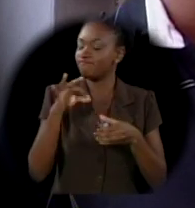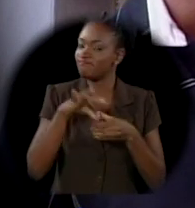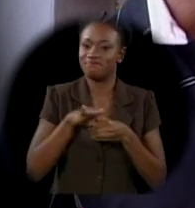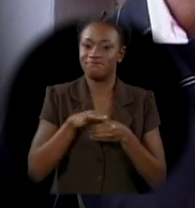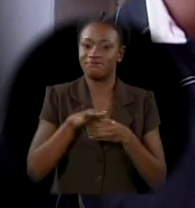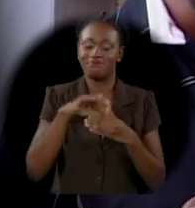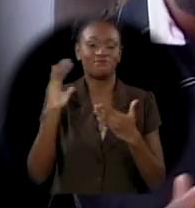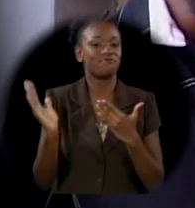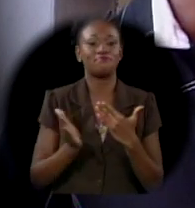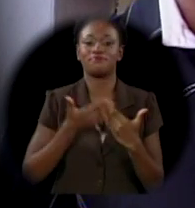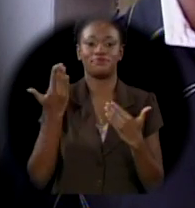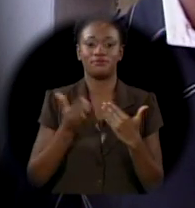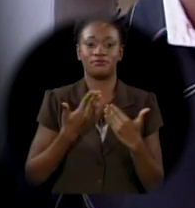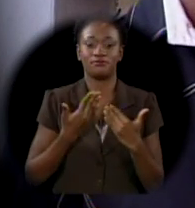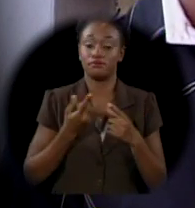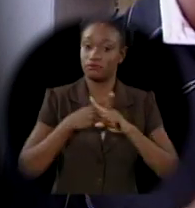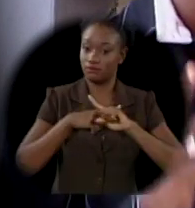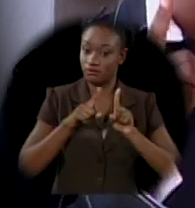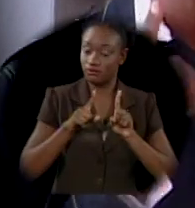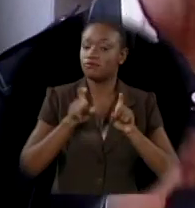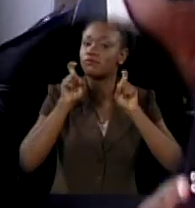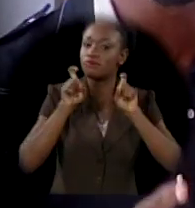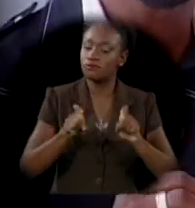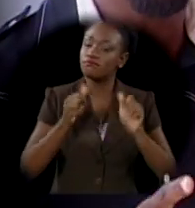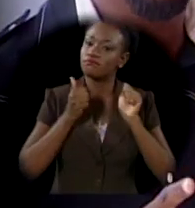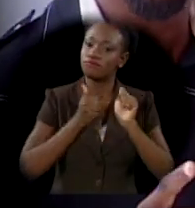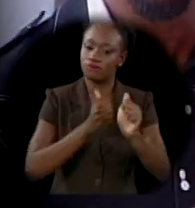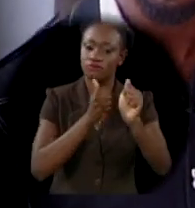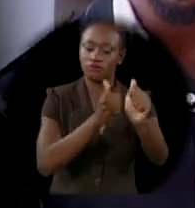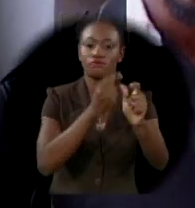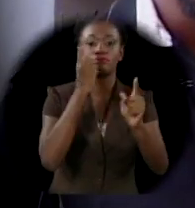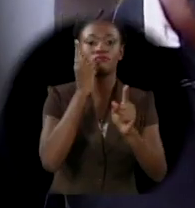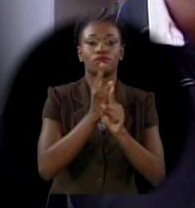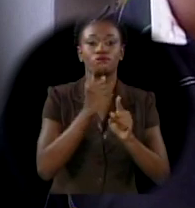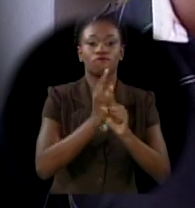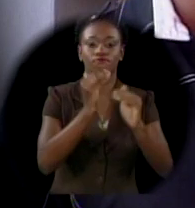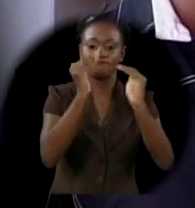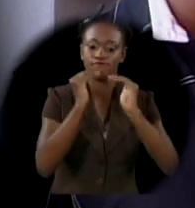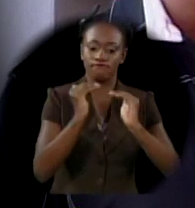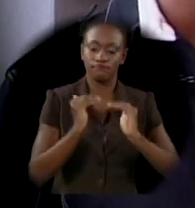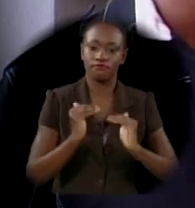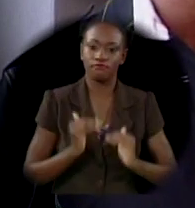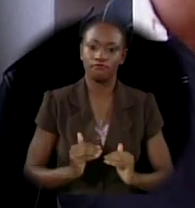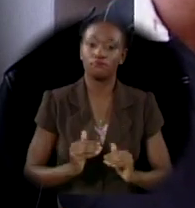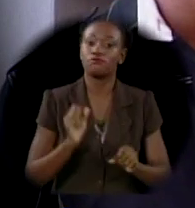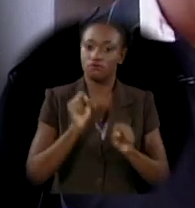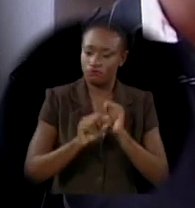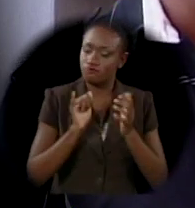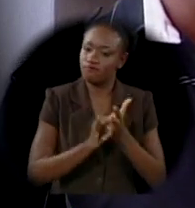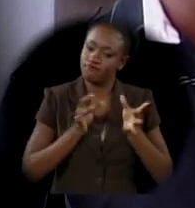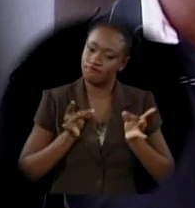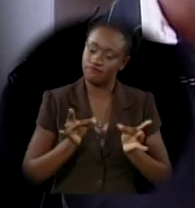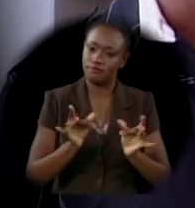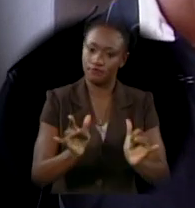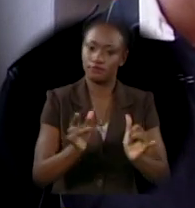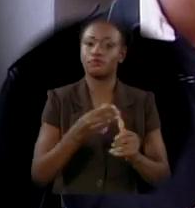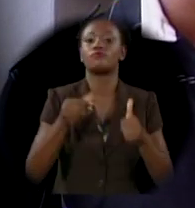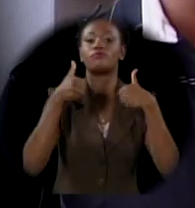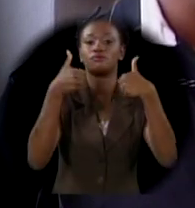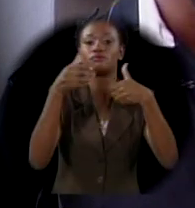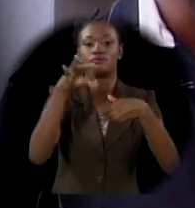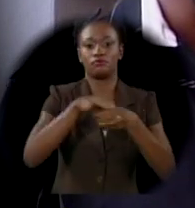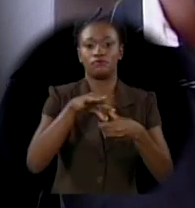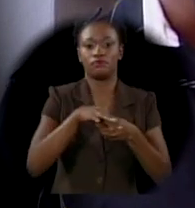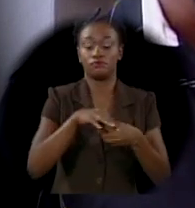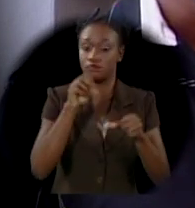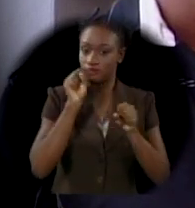Voting? Easy. But you must follow the correct steps to ensure a smooth electoral process and a